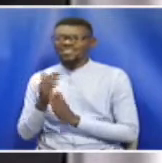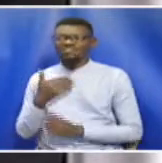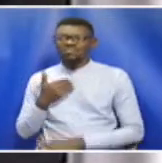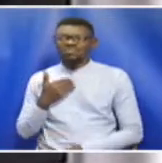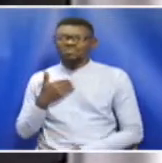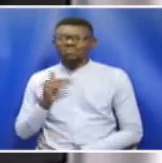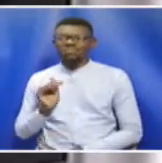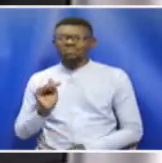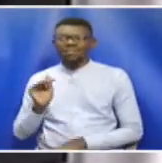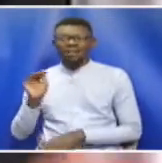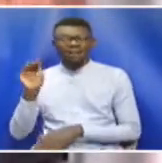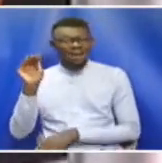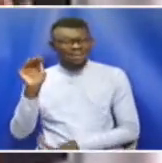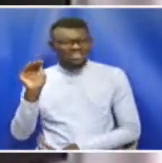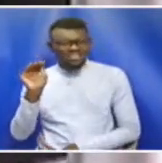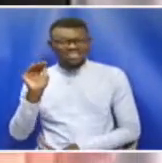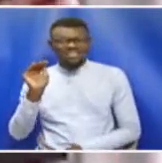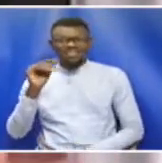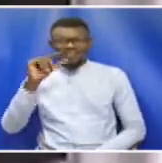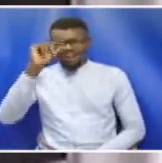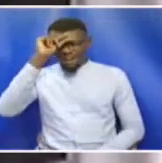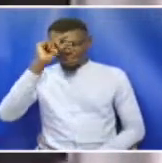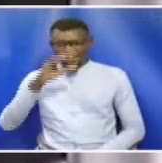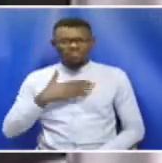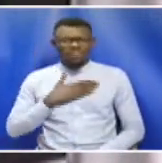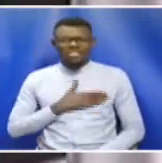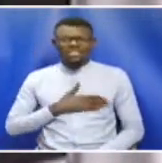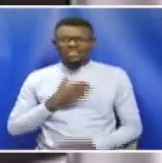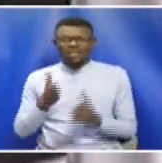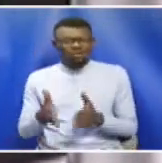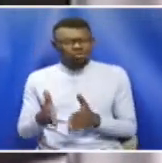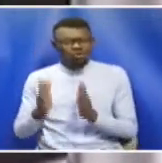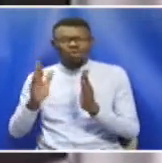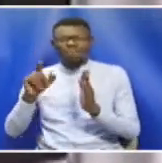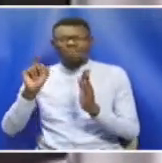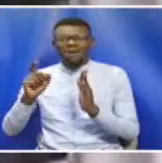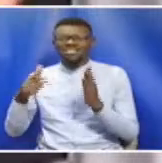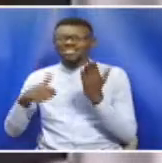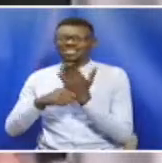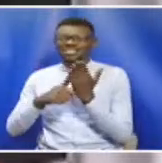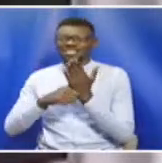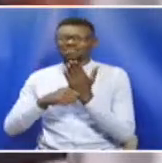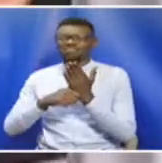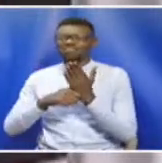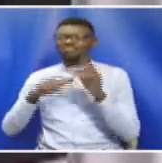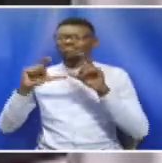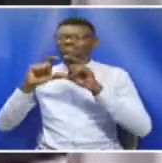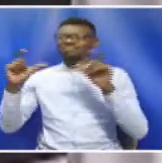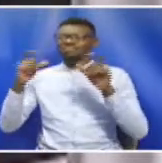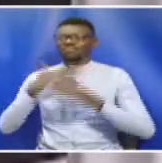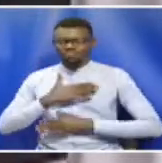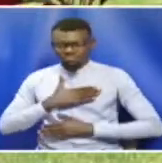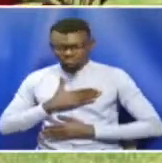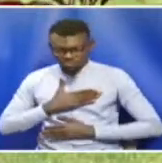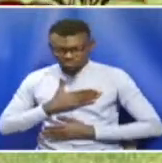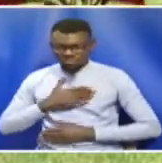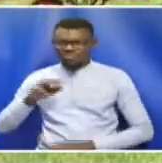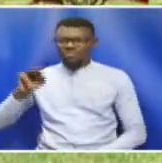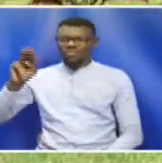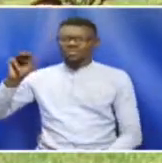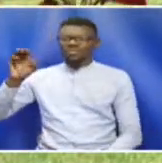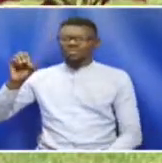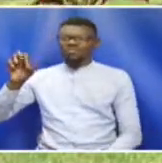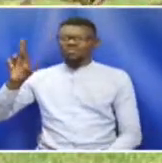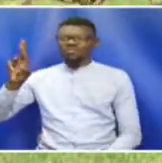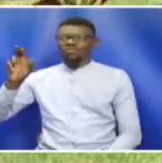governor to name a street or something here in Kisii in honor of George Morara.